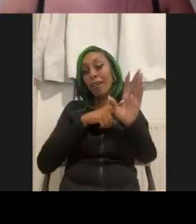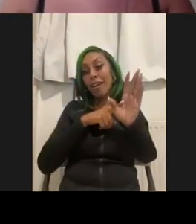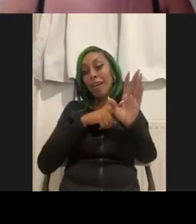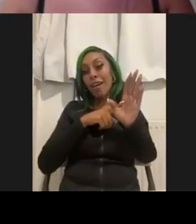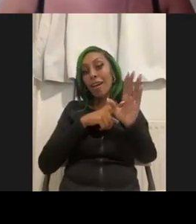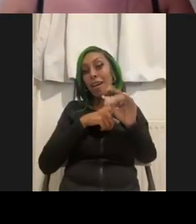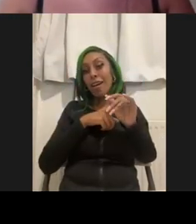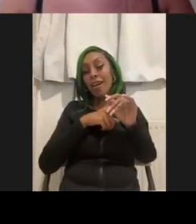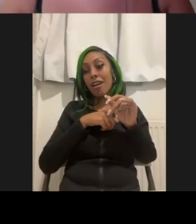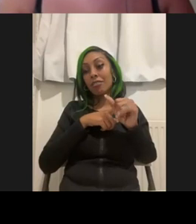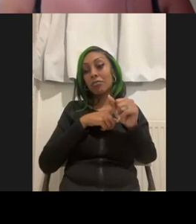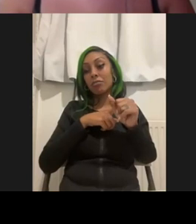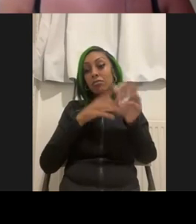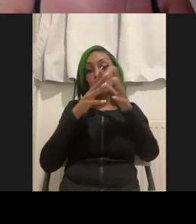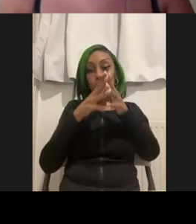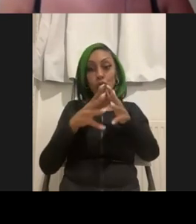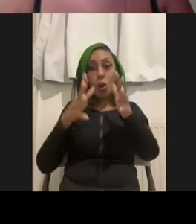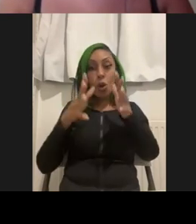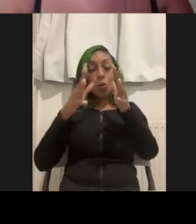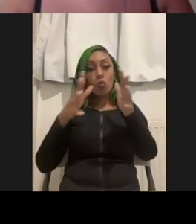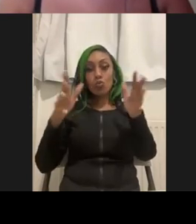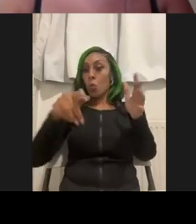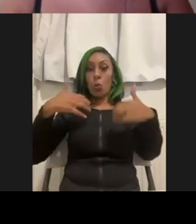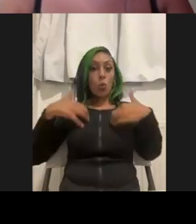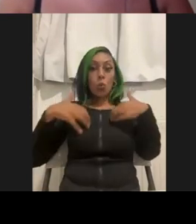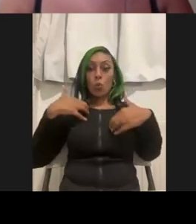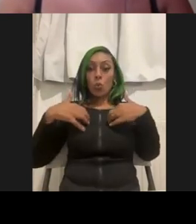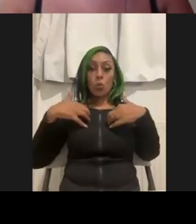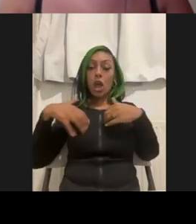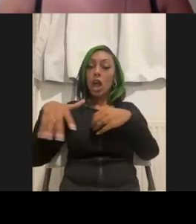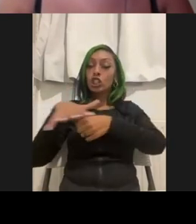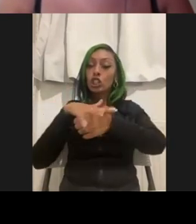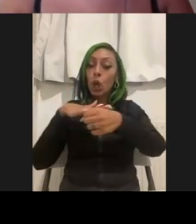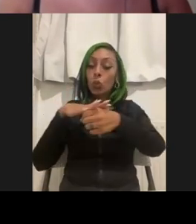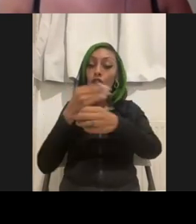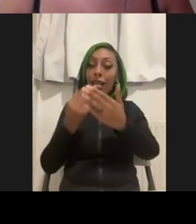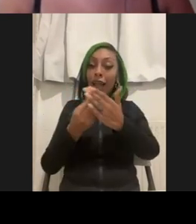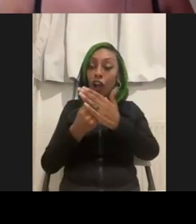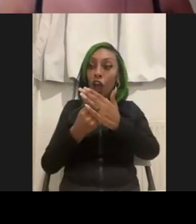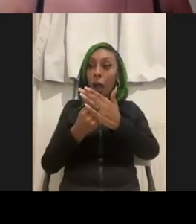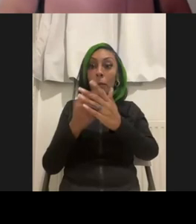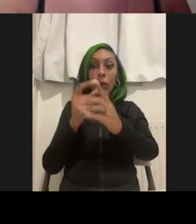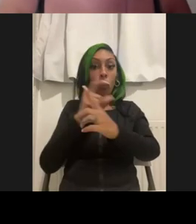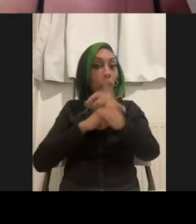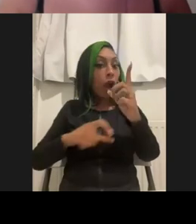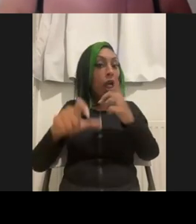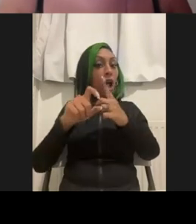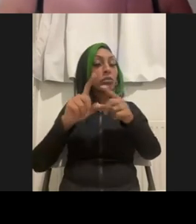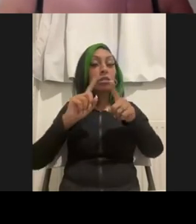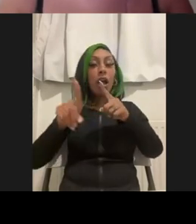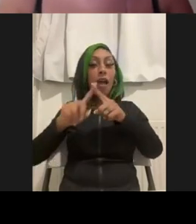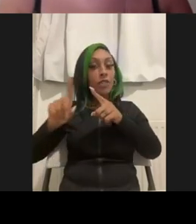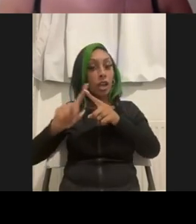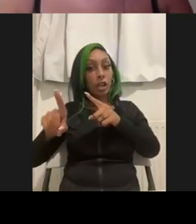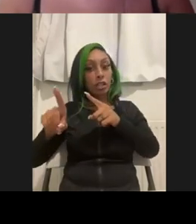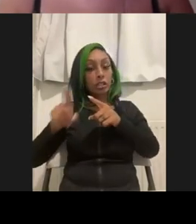is a growing interest in the idea of socioeconomic or class diversity. And I think that interest is